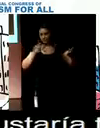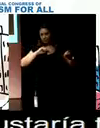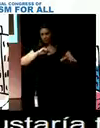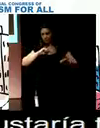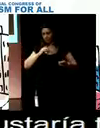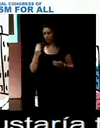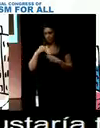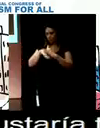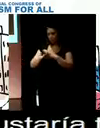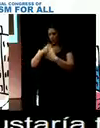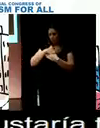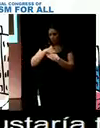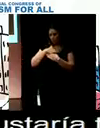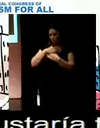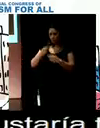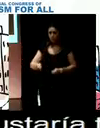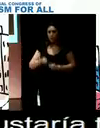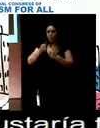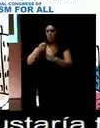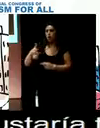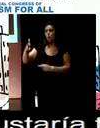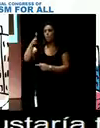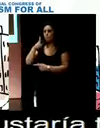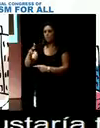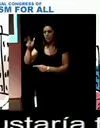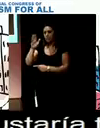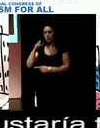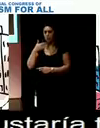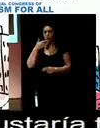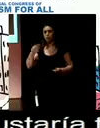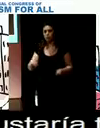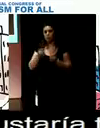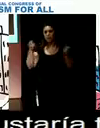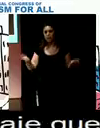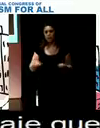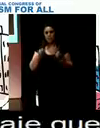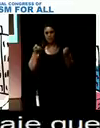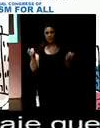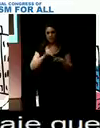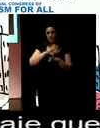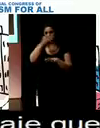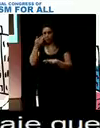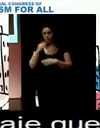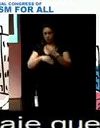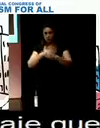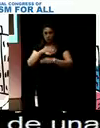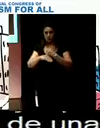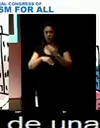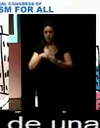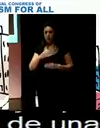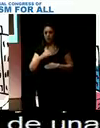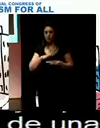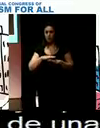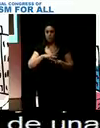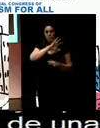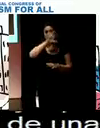the promotional campaign that we carry out in these BRICS countries, and I